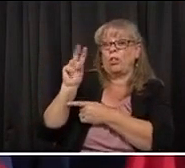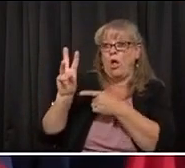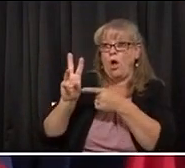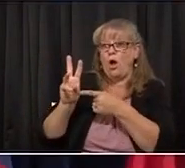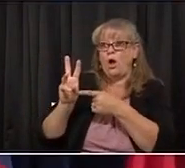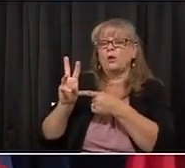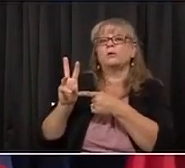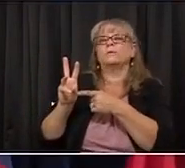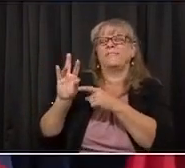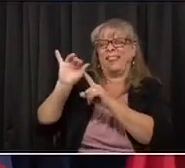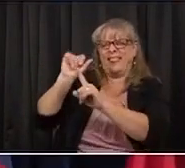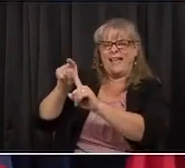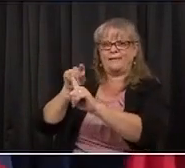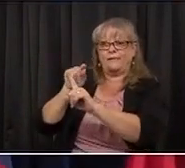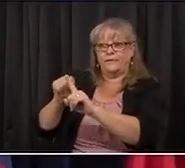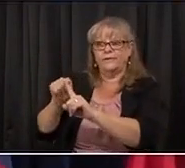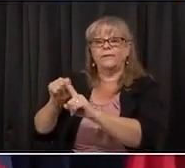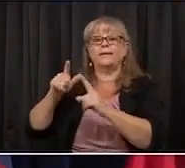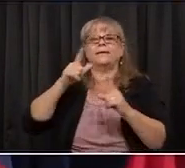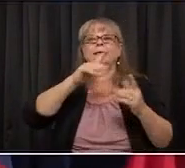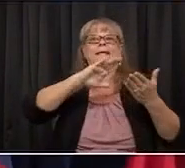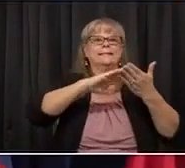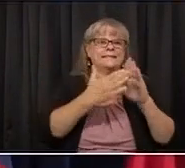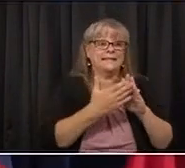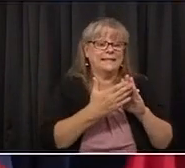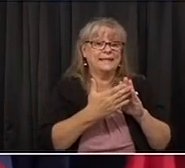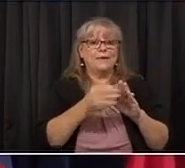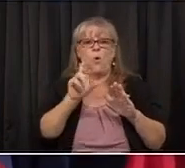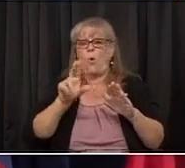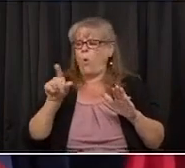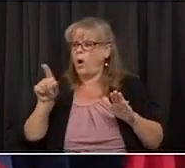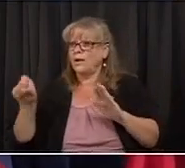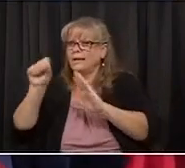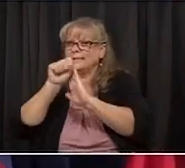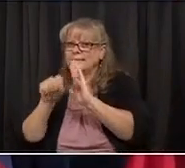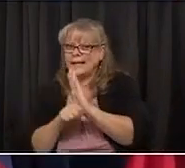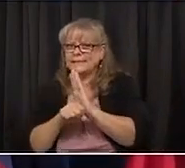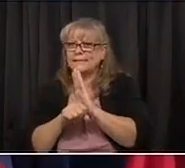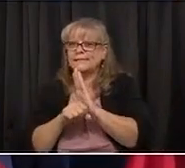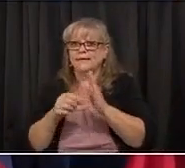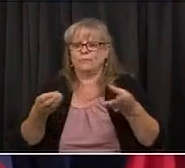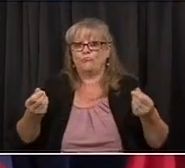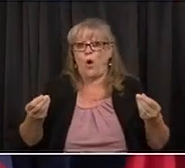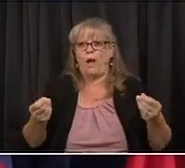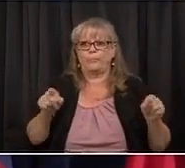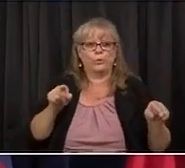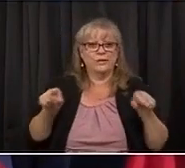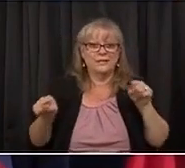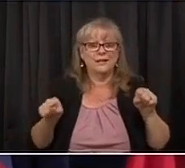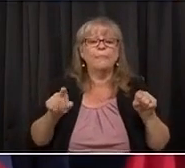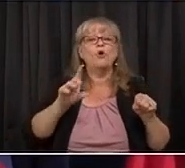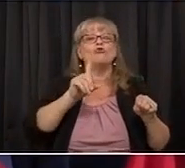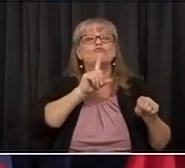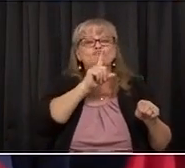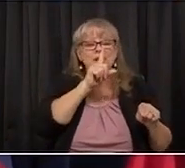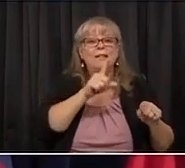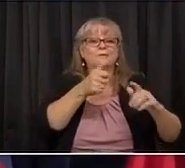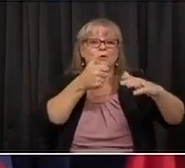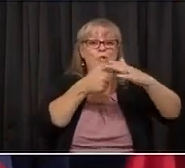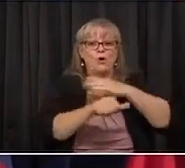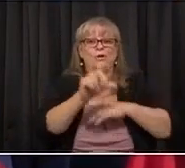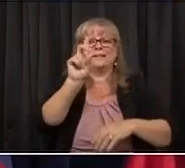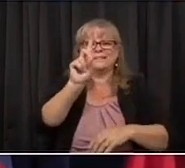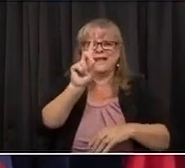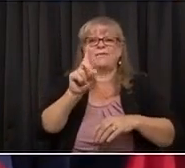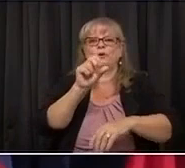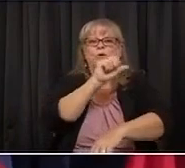if it's state property, it's subject to Denver law. So I believe that, again, I'm not an authority on Denver law, but I